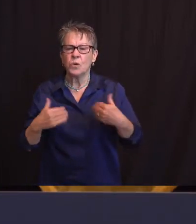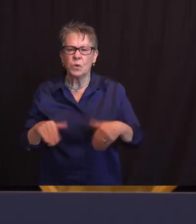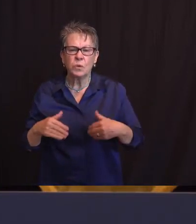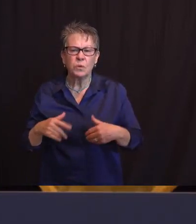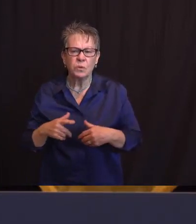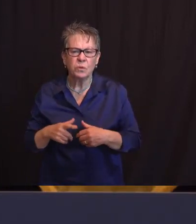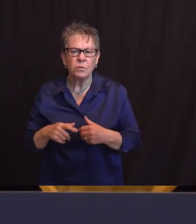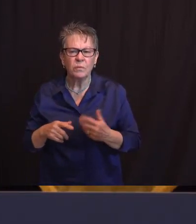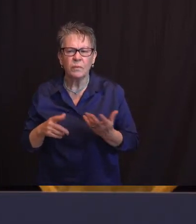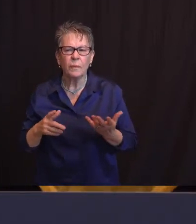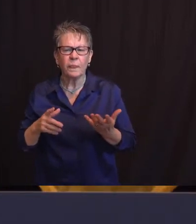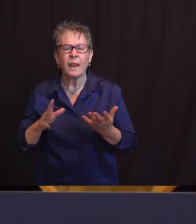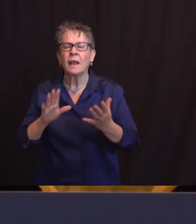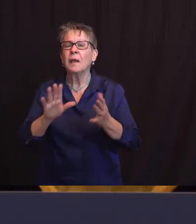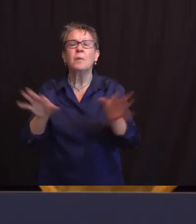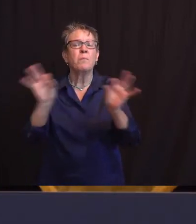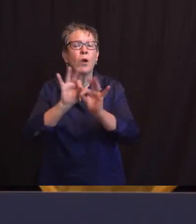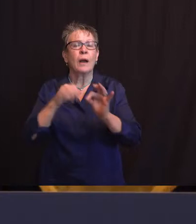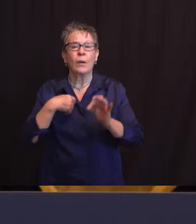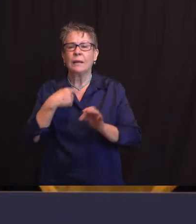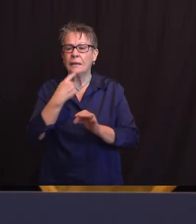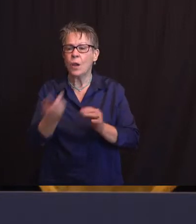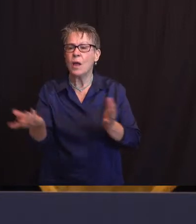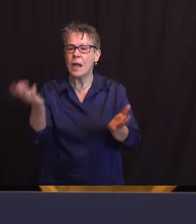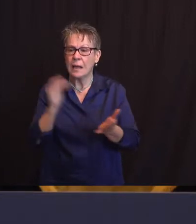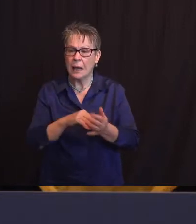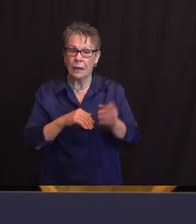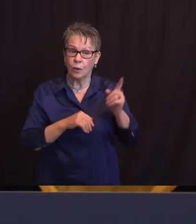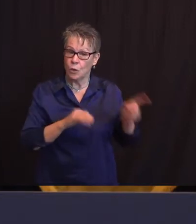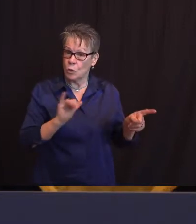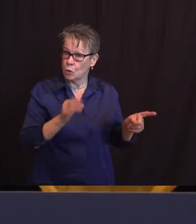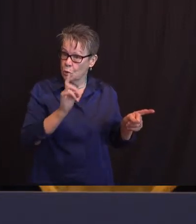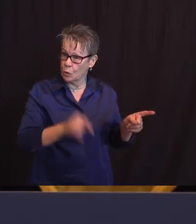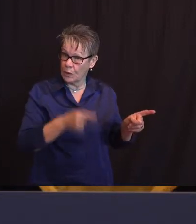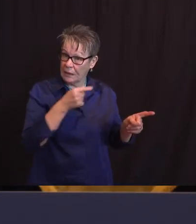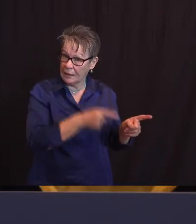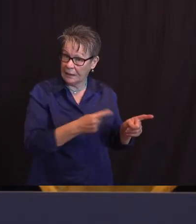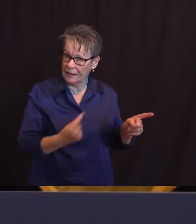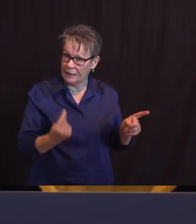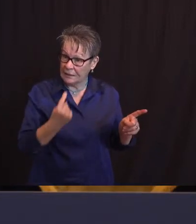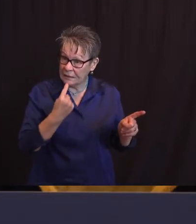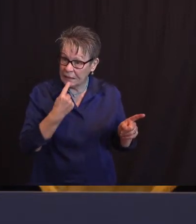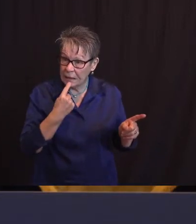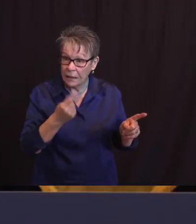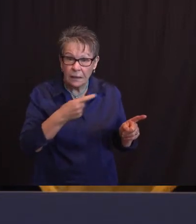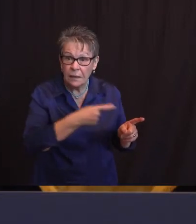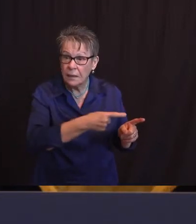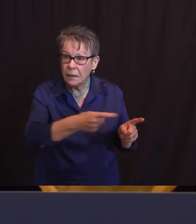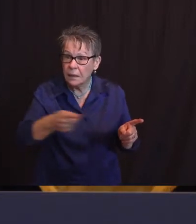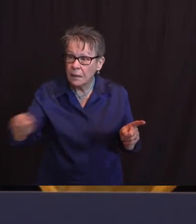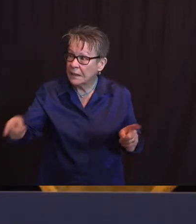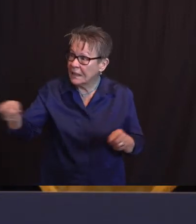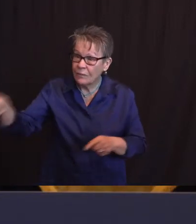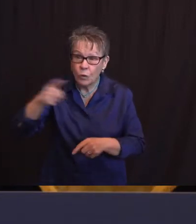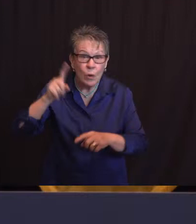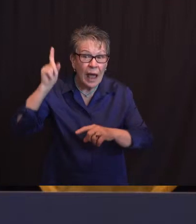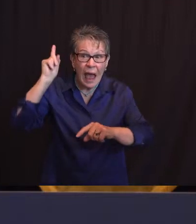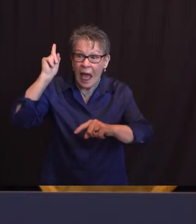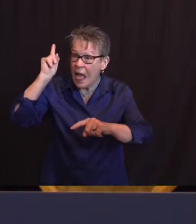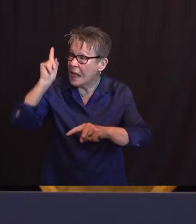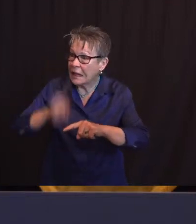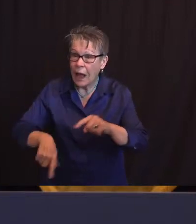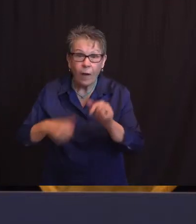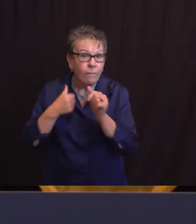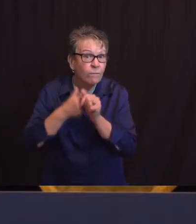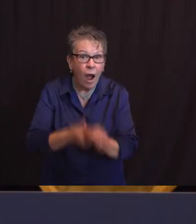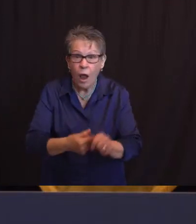reiterating. Judy went one step further and said to all the operators, if you can't do this, if you can't